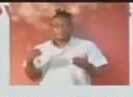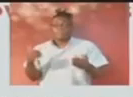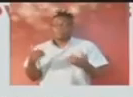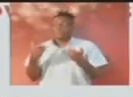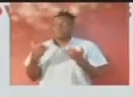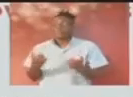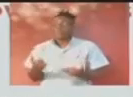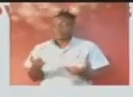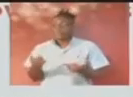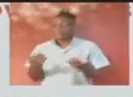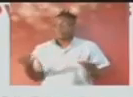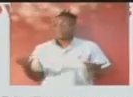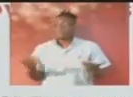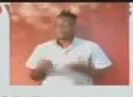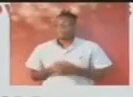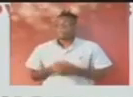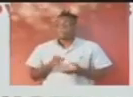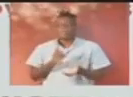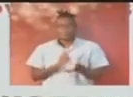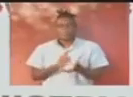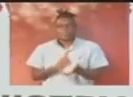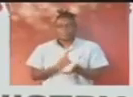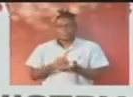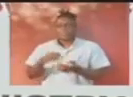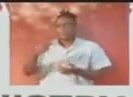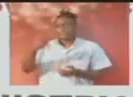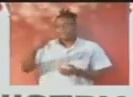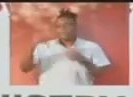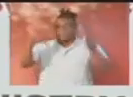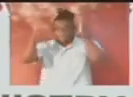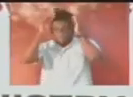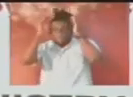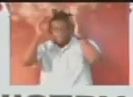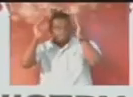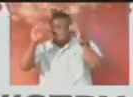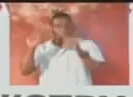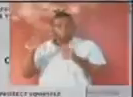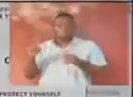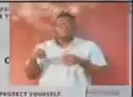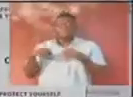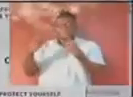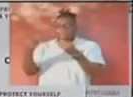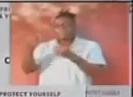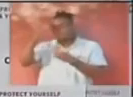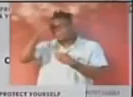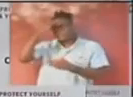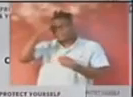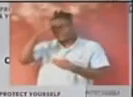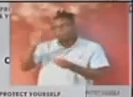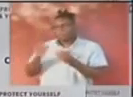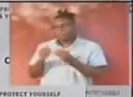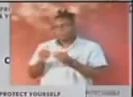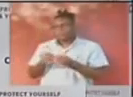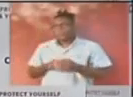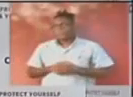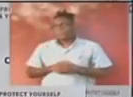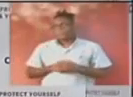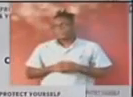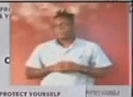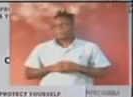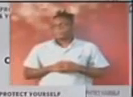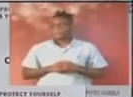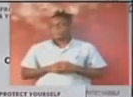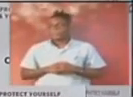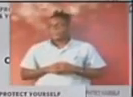over to Dr. Hines, who will share some interesting update for us. Okay, thank you, Mr. Alexander. To